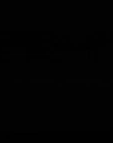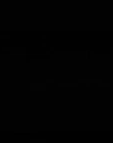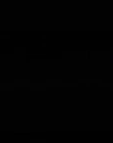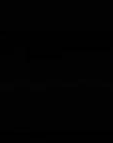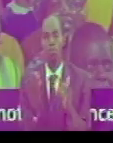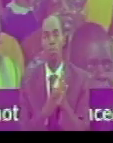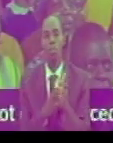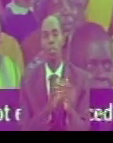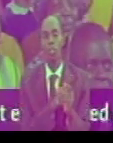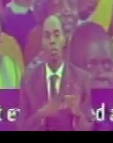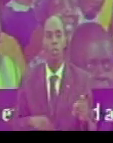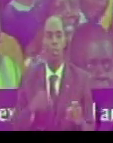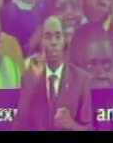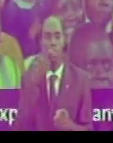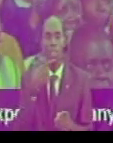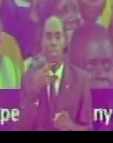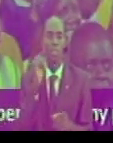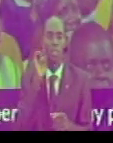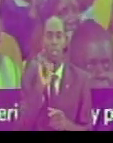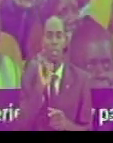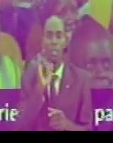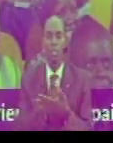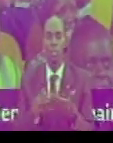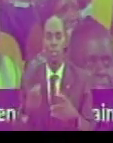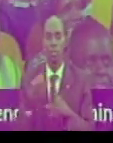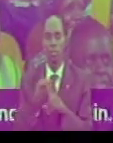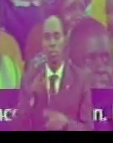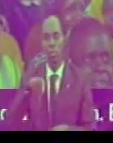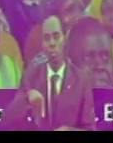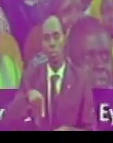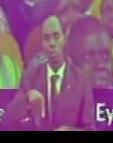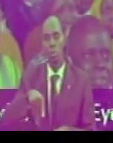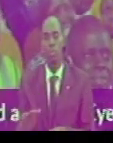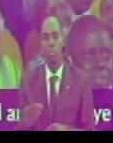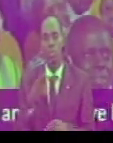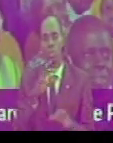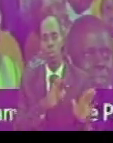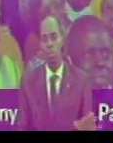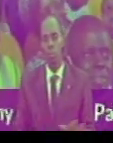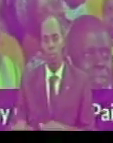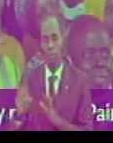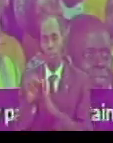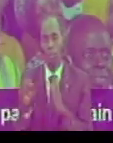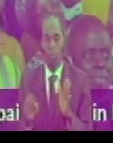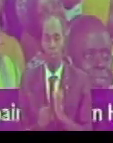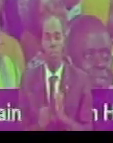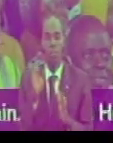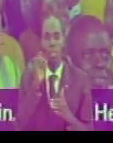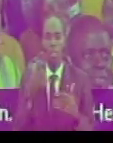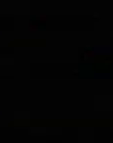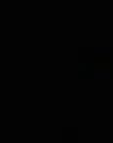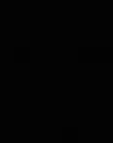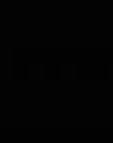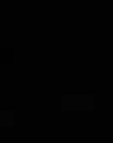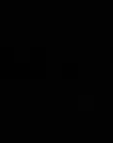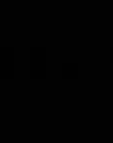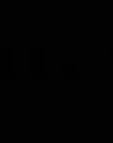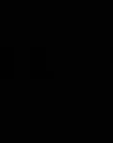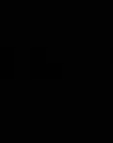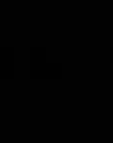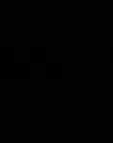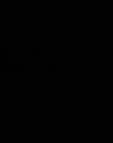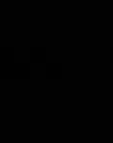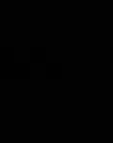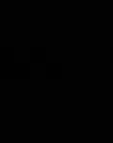pain in the tooth and gums, which resulted to pains and headache. It's been there for quite some time, and